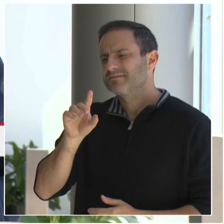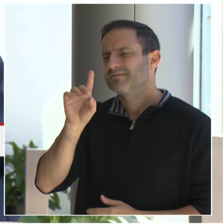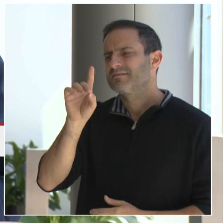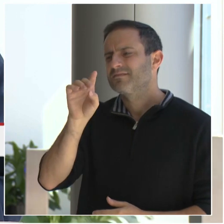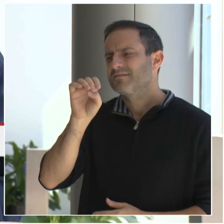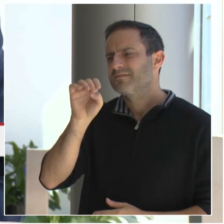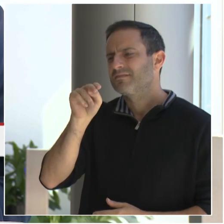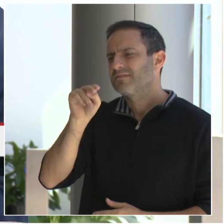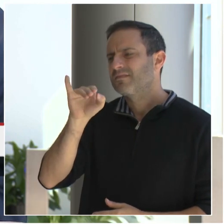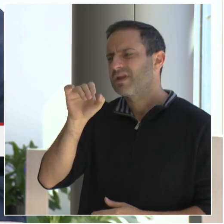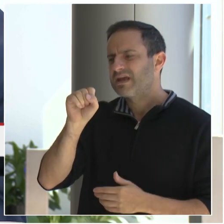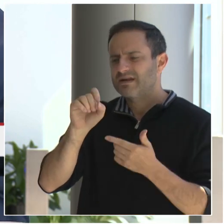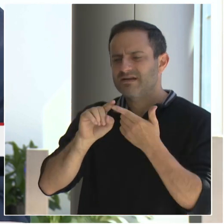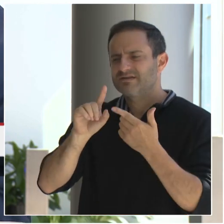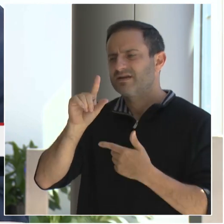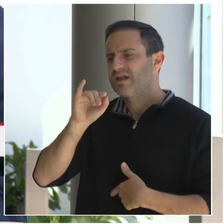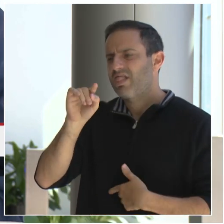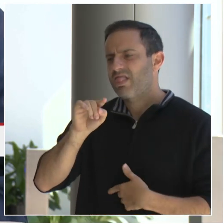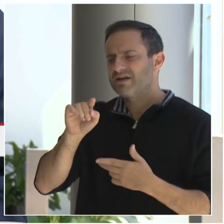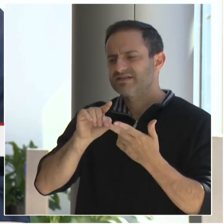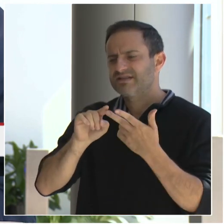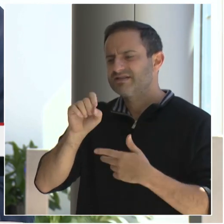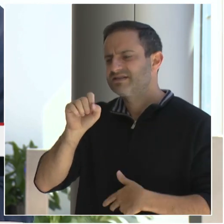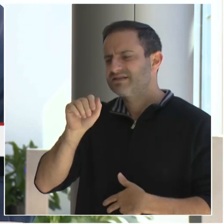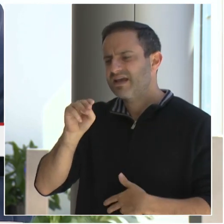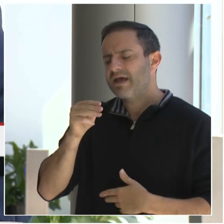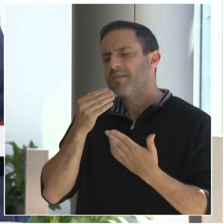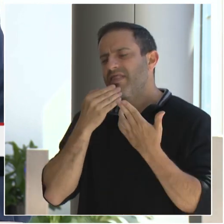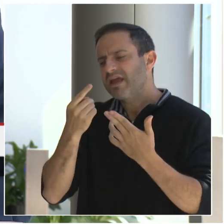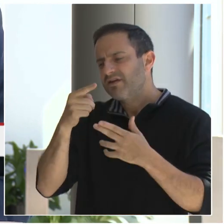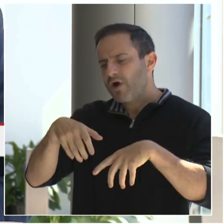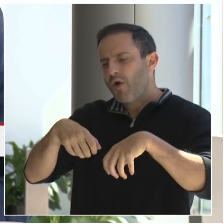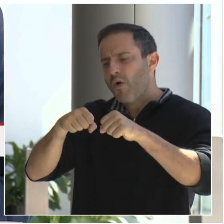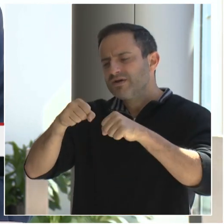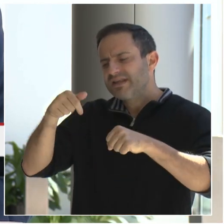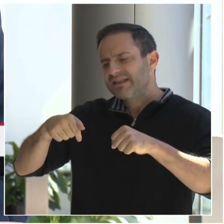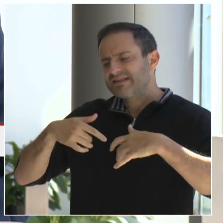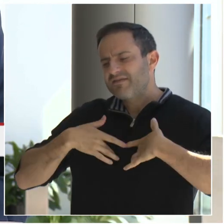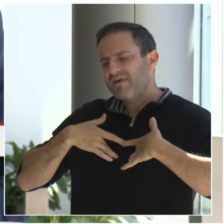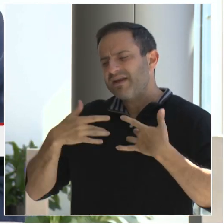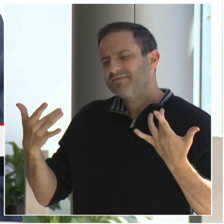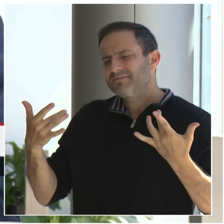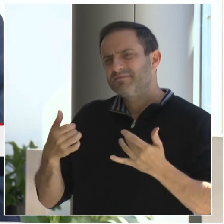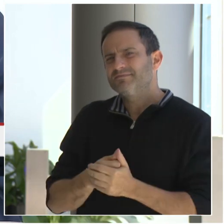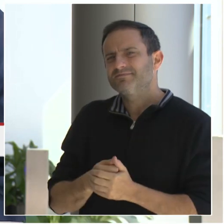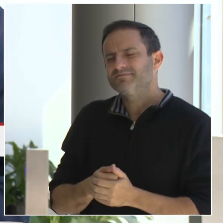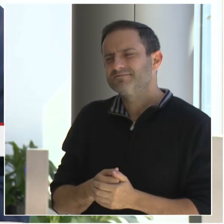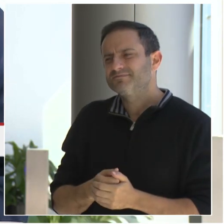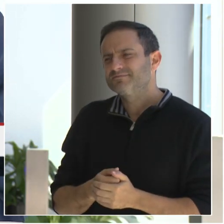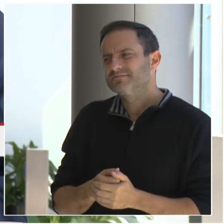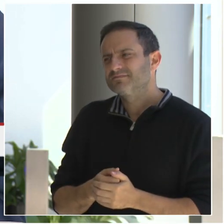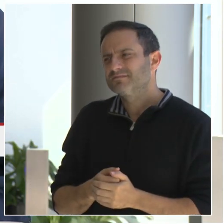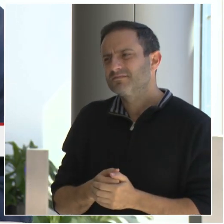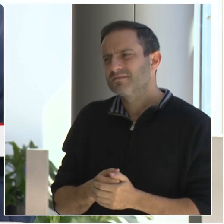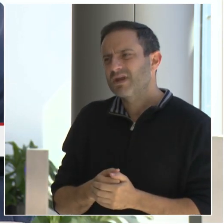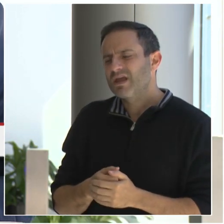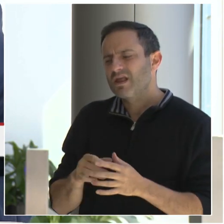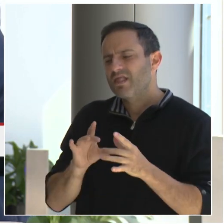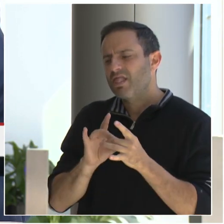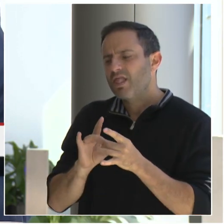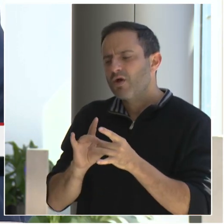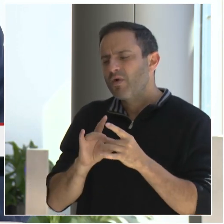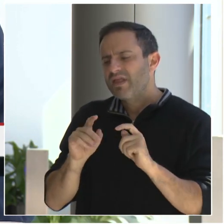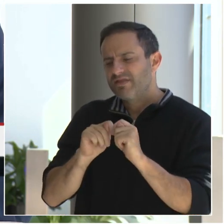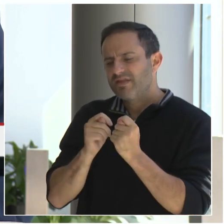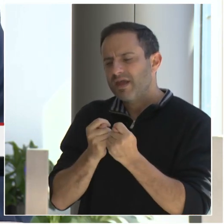Dennis, Liz, Sam for putting on this amazing event, our government relations team for